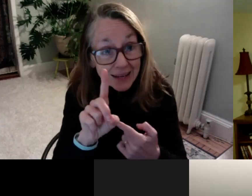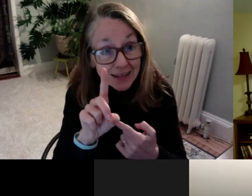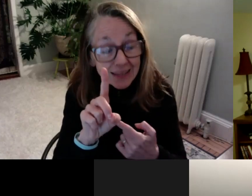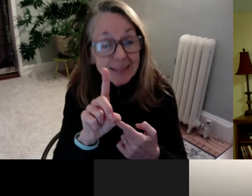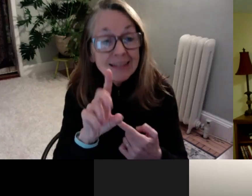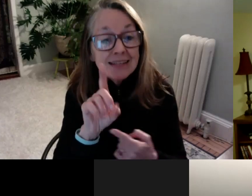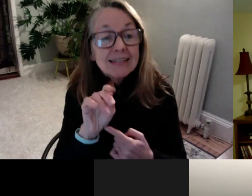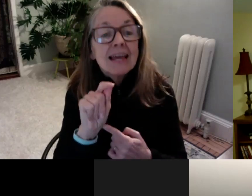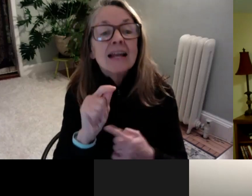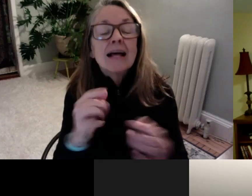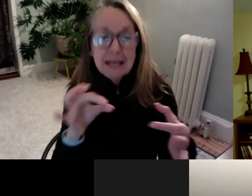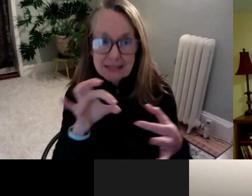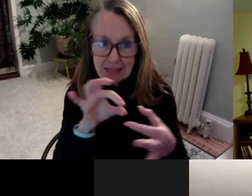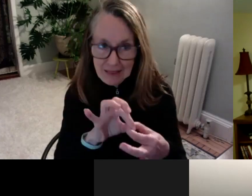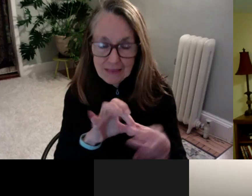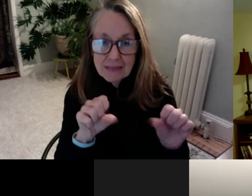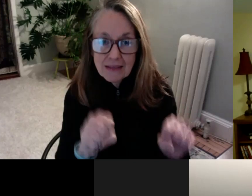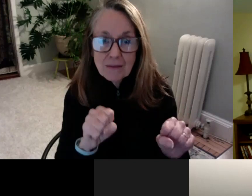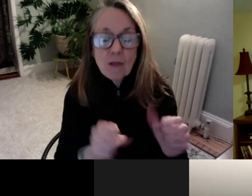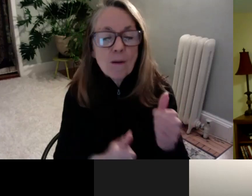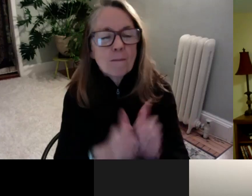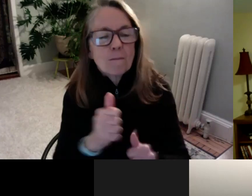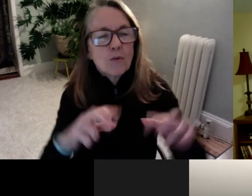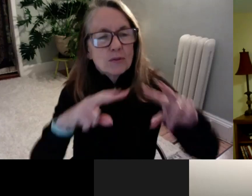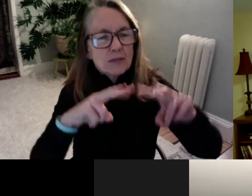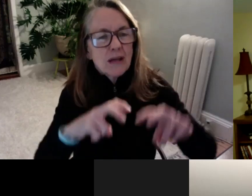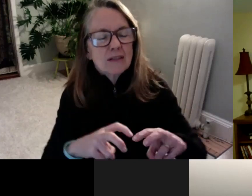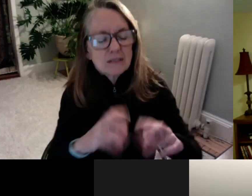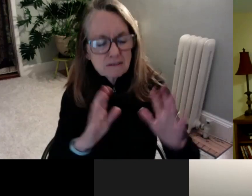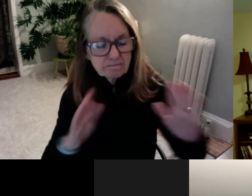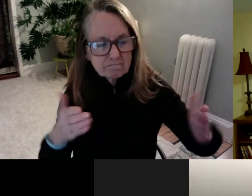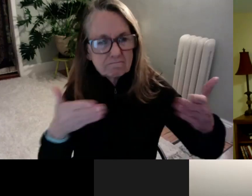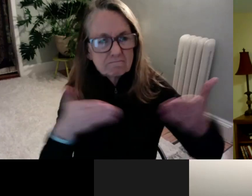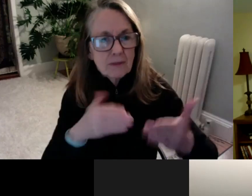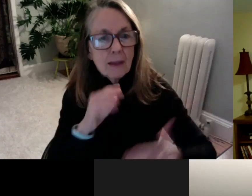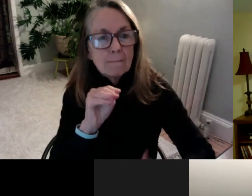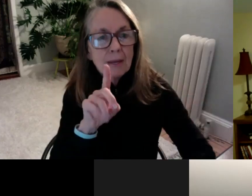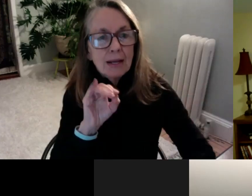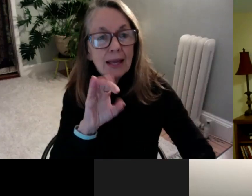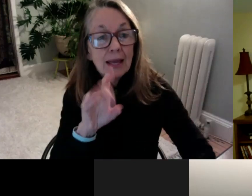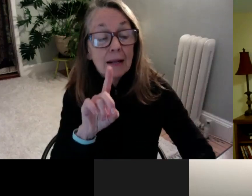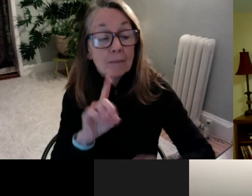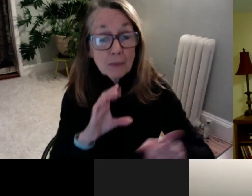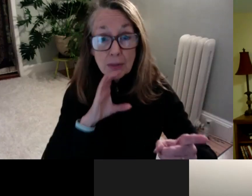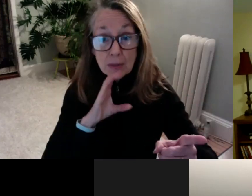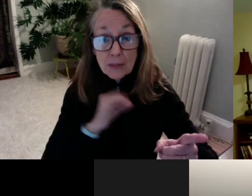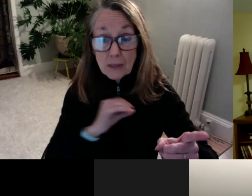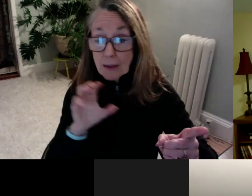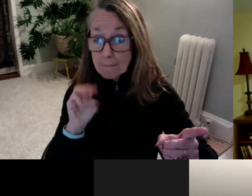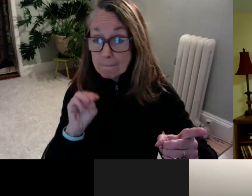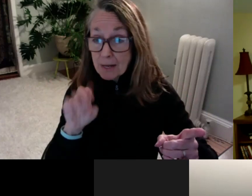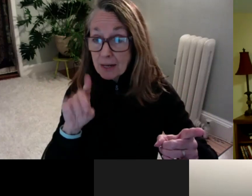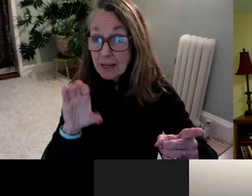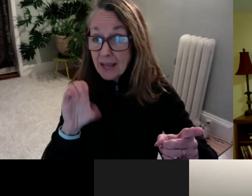our claims analysis will be done primarily on Medicaid claims. And the Medicare is not